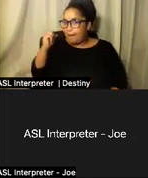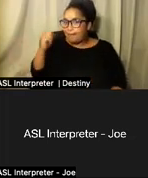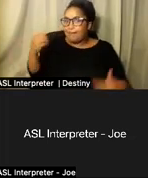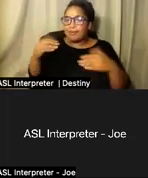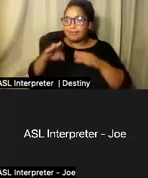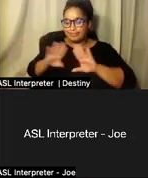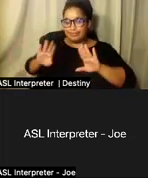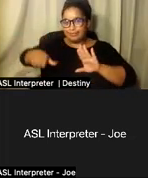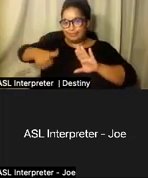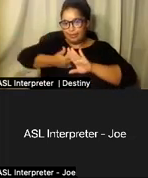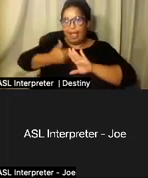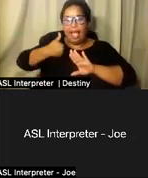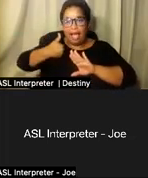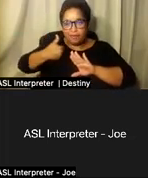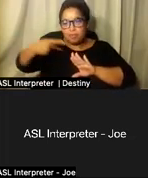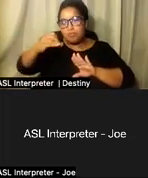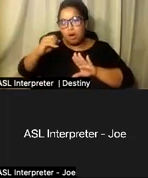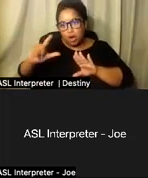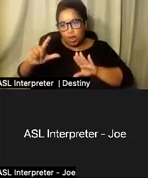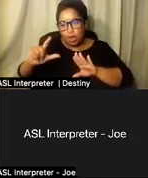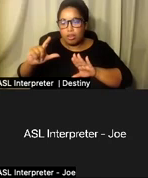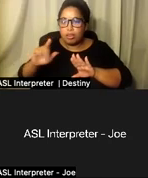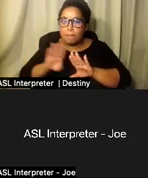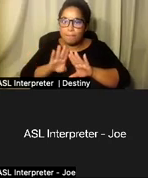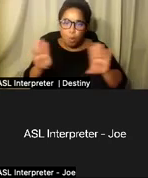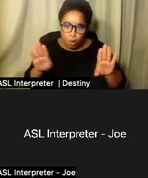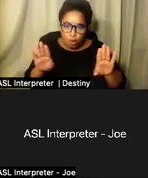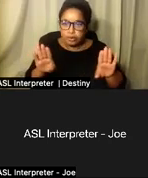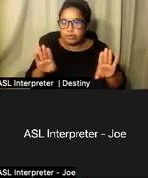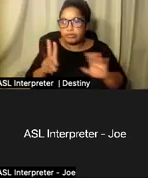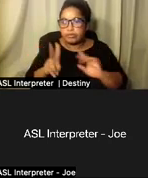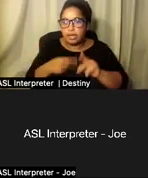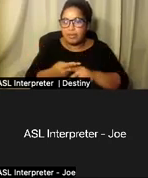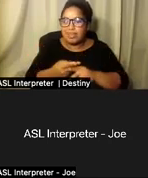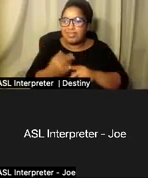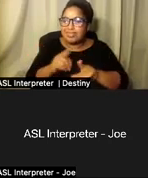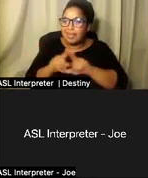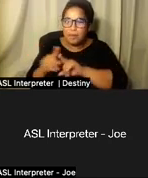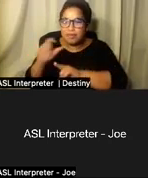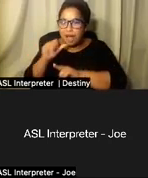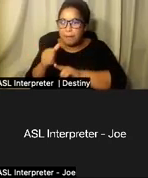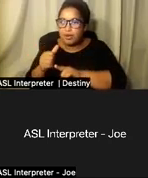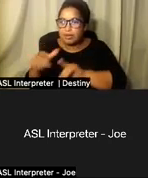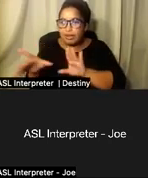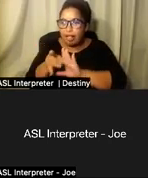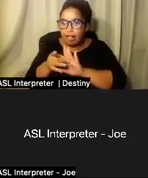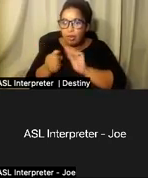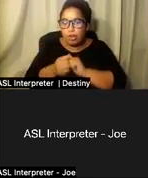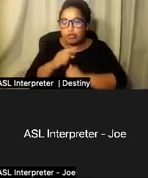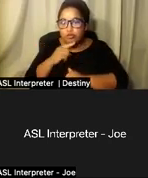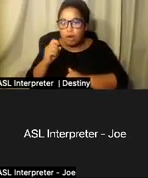want to put the fastener. It's the same concept of not putting the fastener on drywall. It's not going to support the